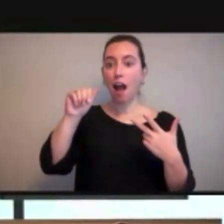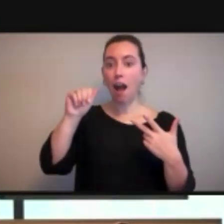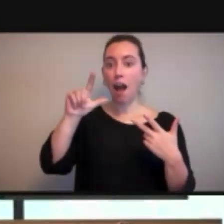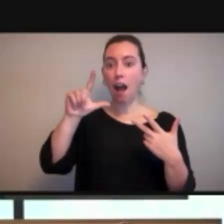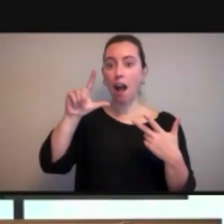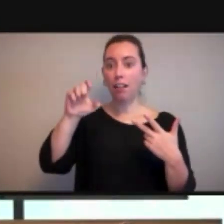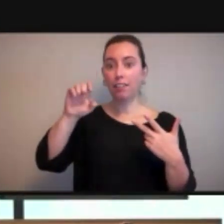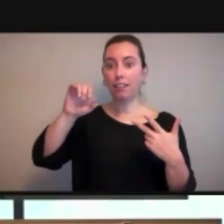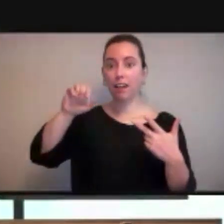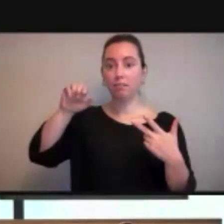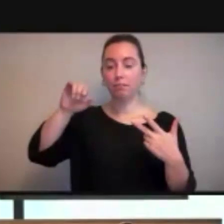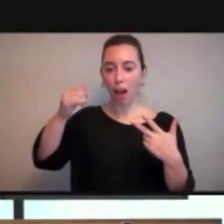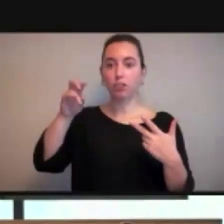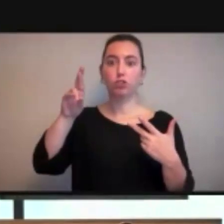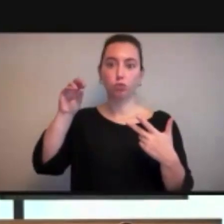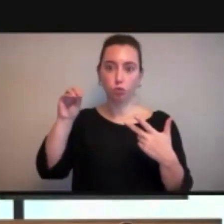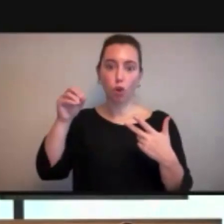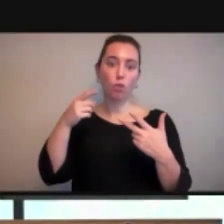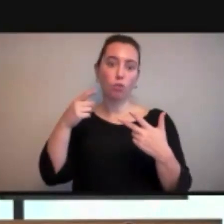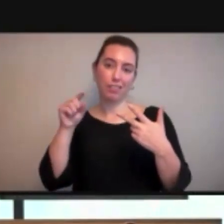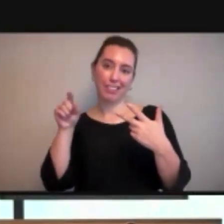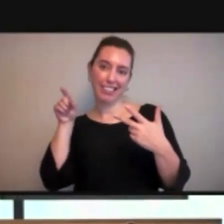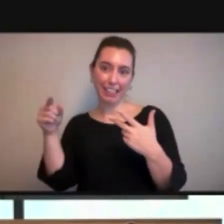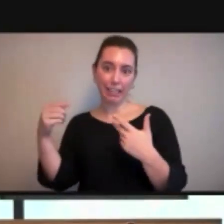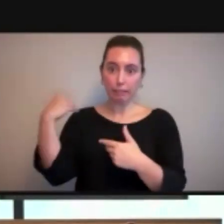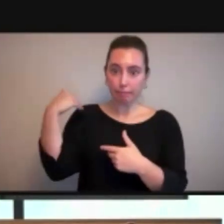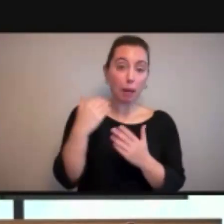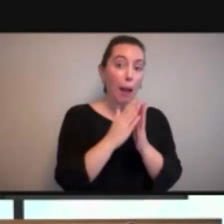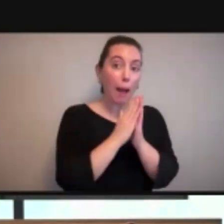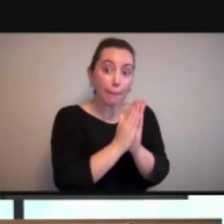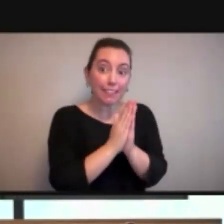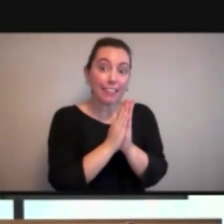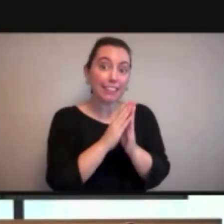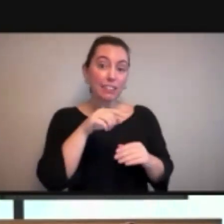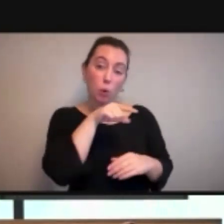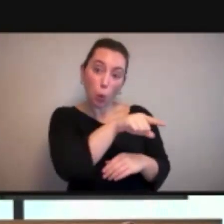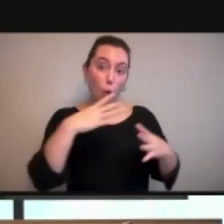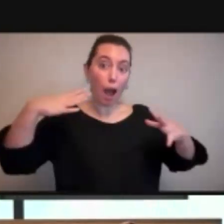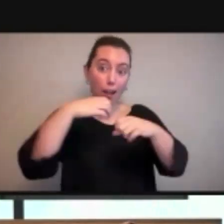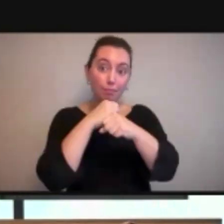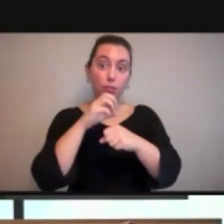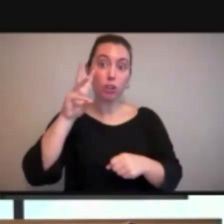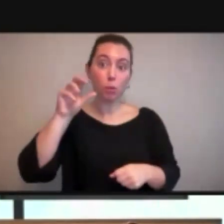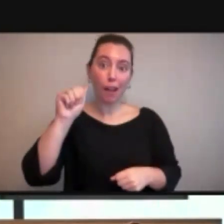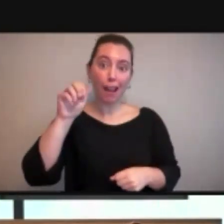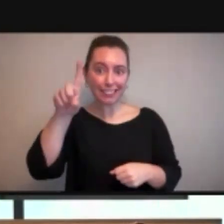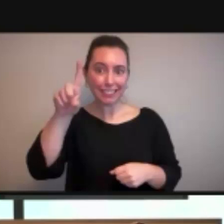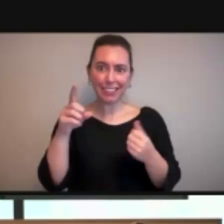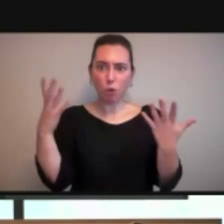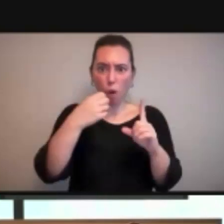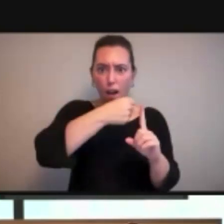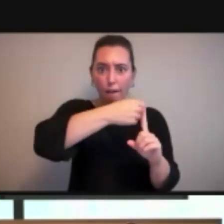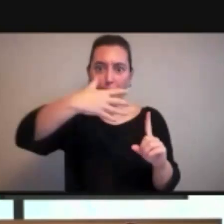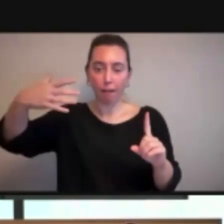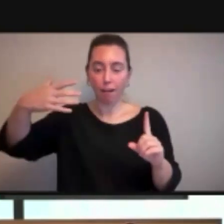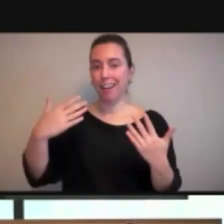little recap of the Web Accessibility Directive. And I think that is quite a nice idea, because especially nowadays when people have been starting to